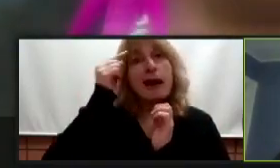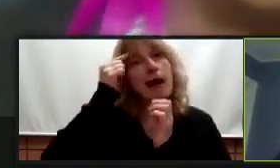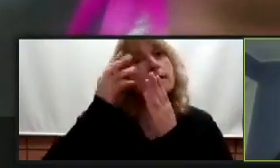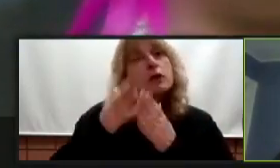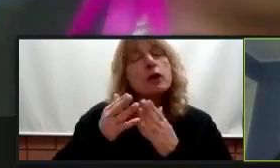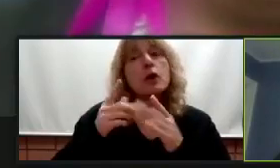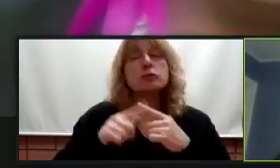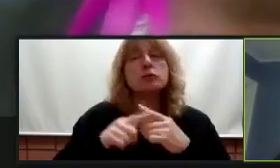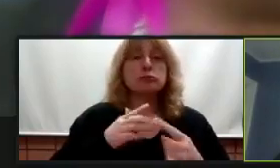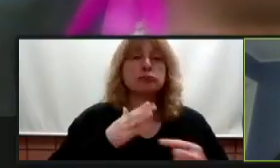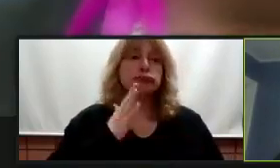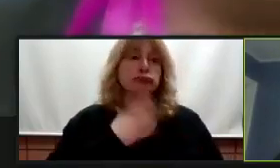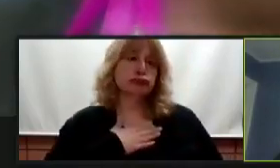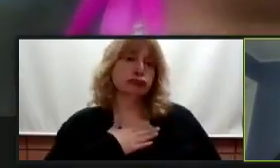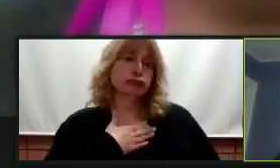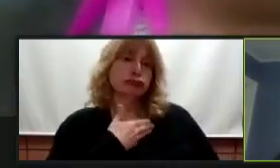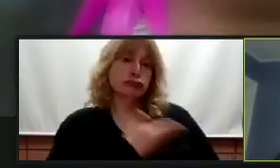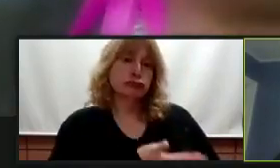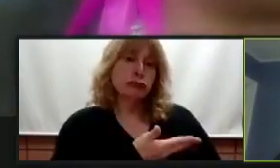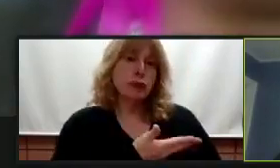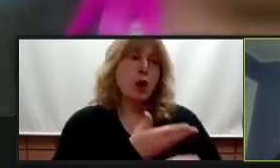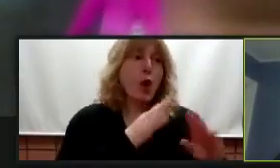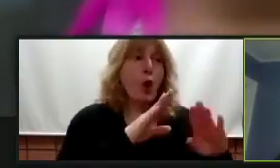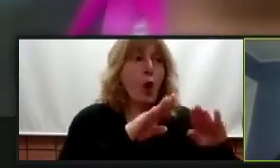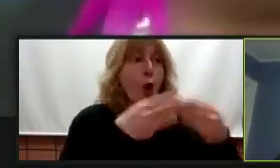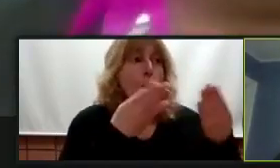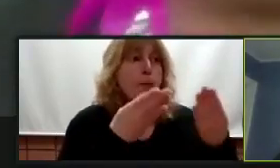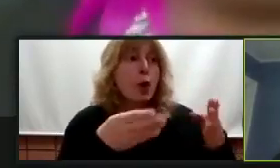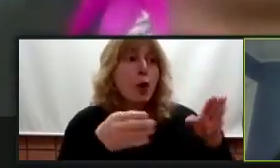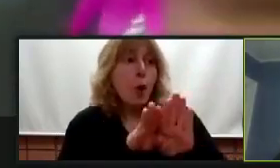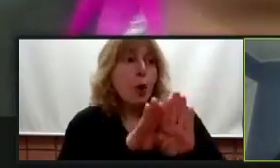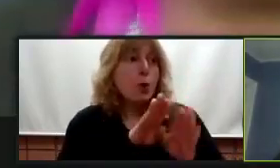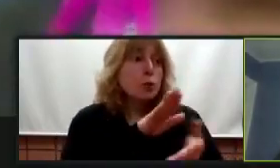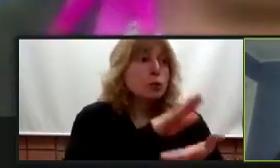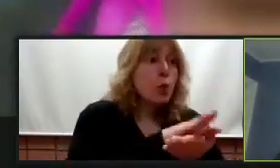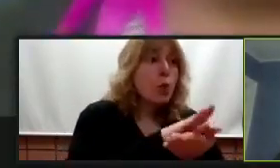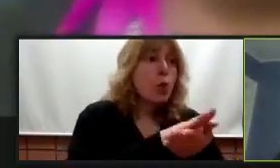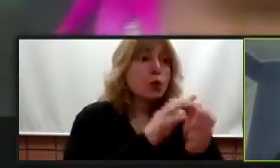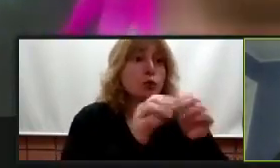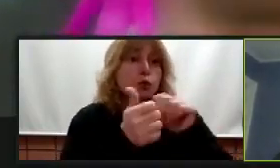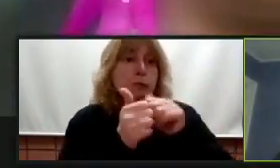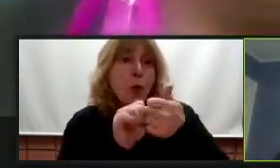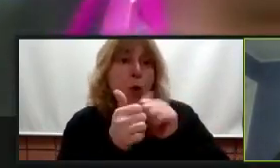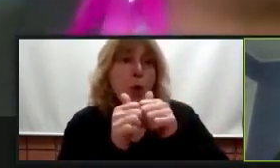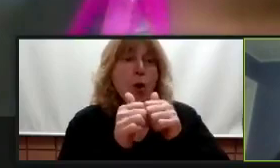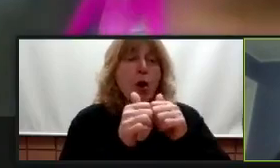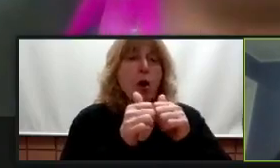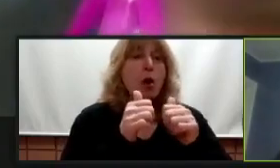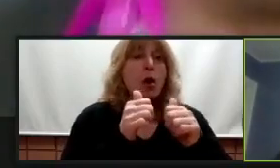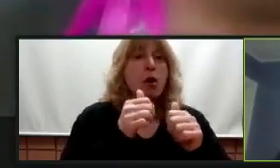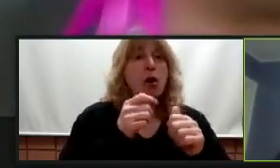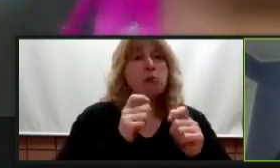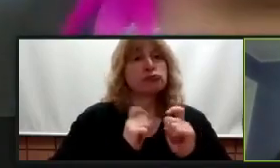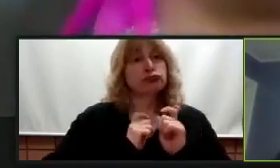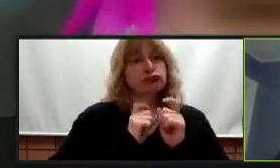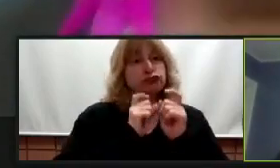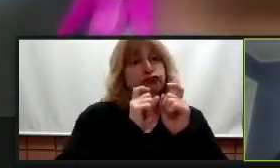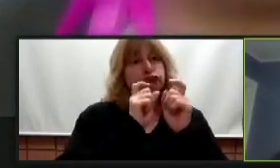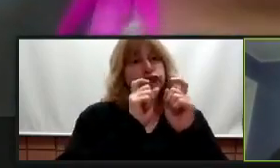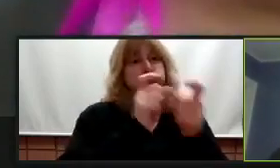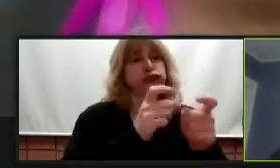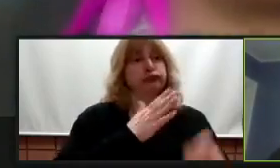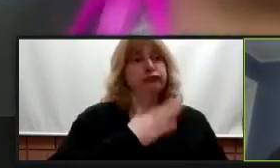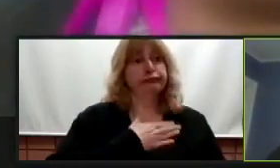schools and opening and closing of school sporting events. They wanted her to push that power onto the local health